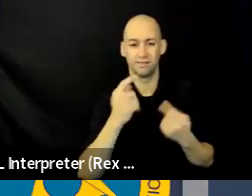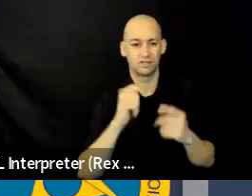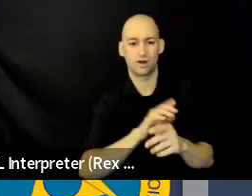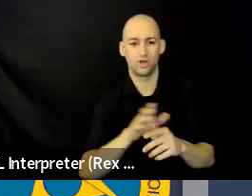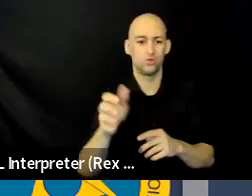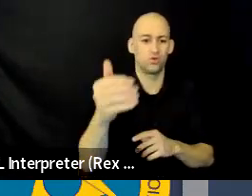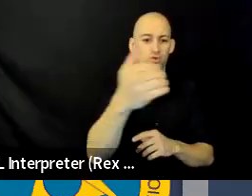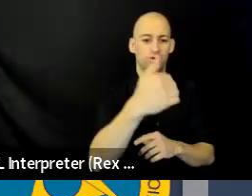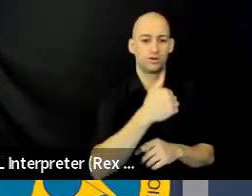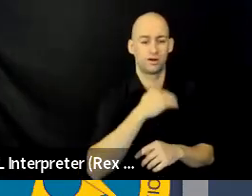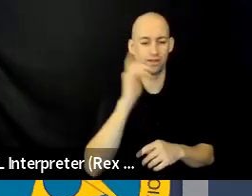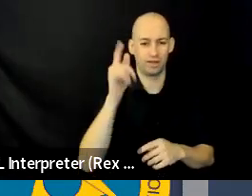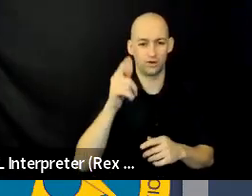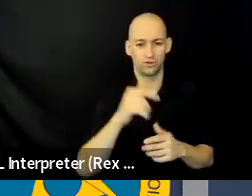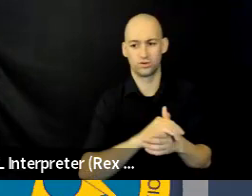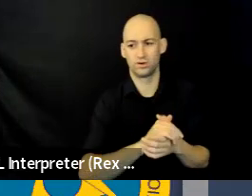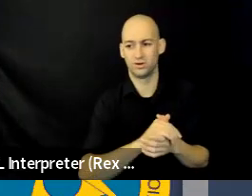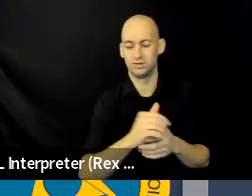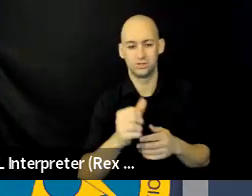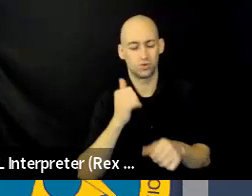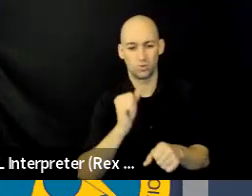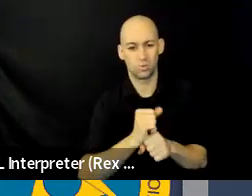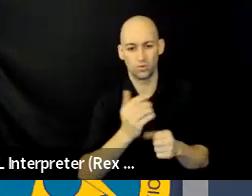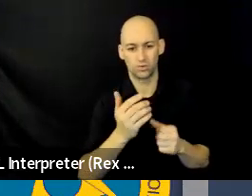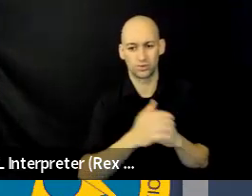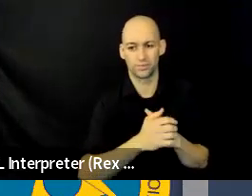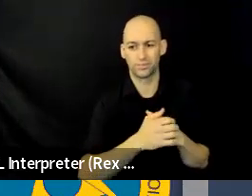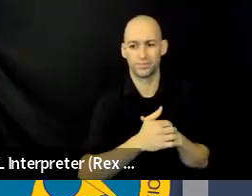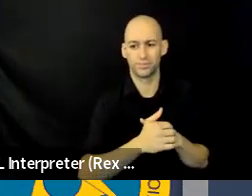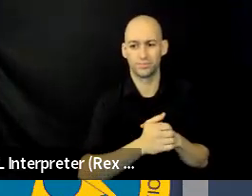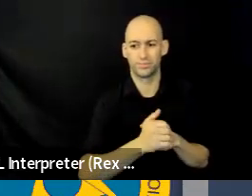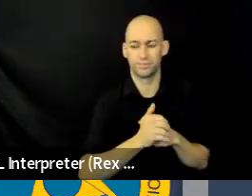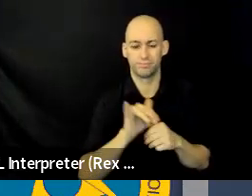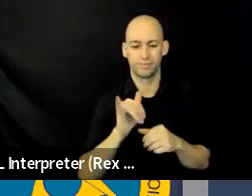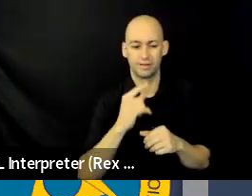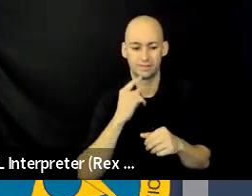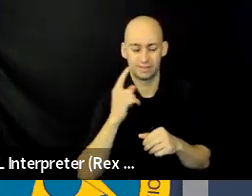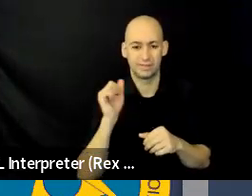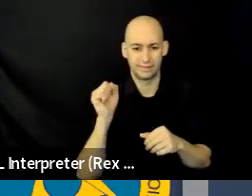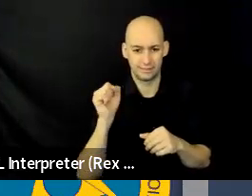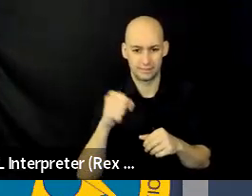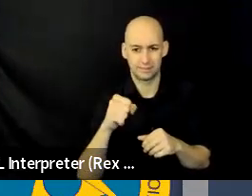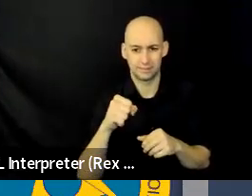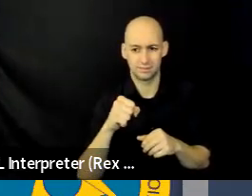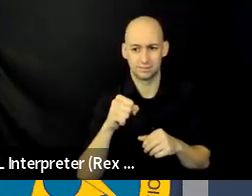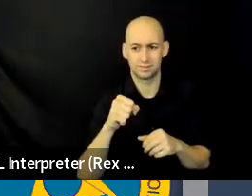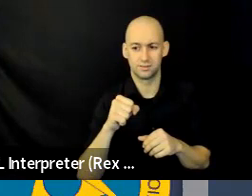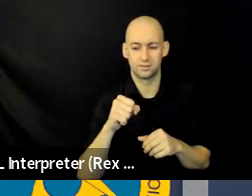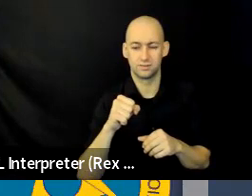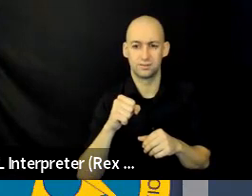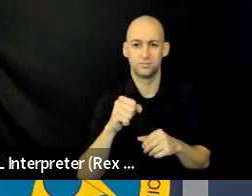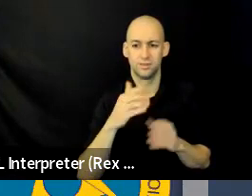else. So that's not viable either. So with that said, yes, that had been the plan